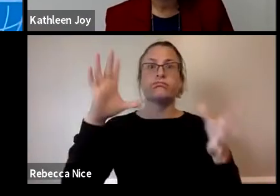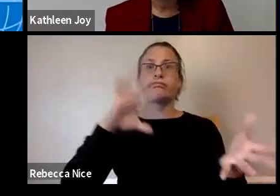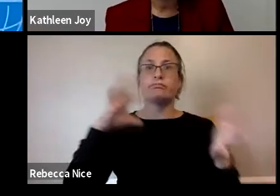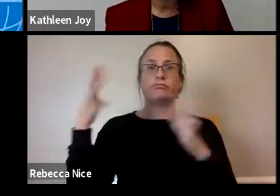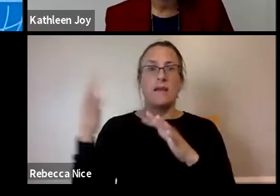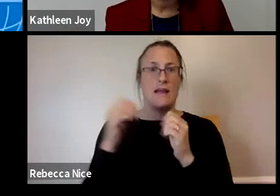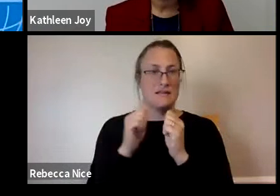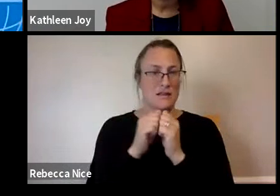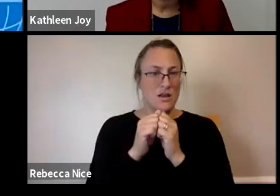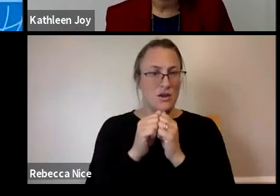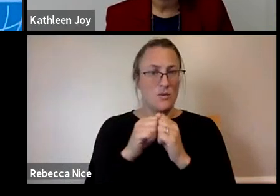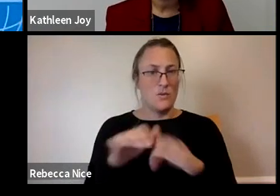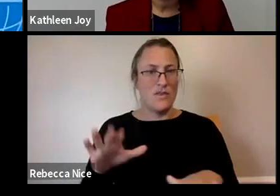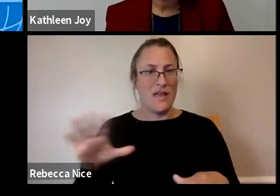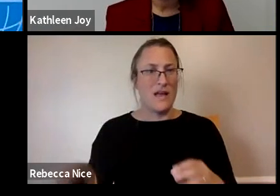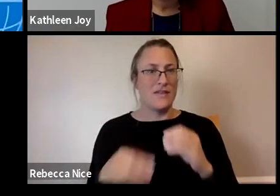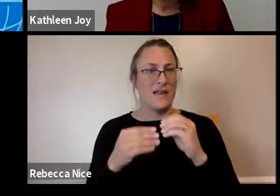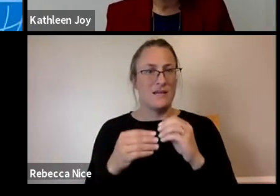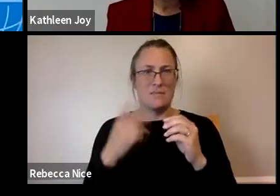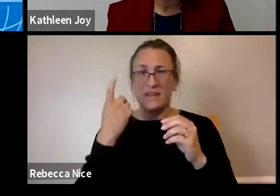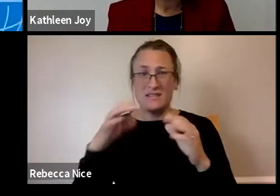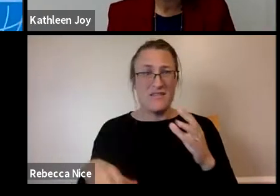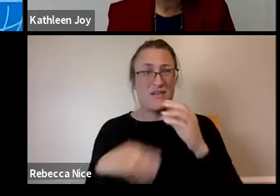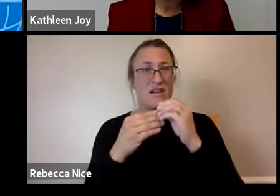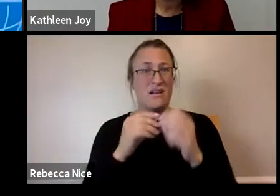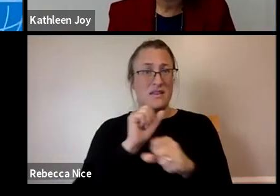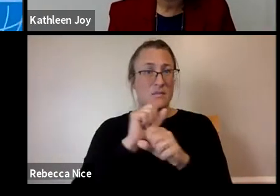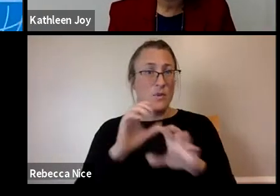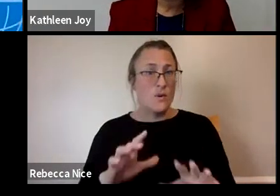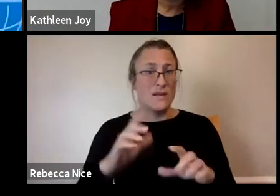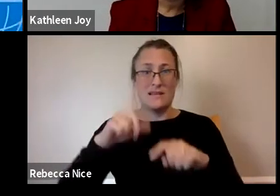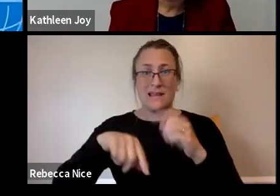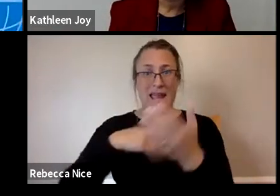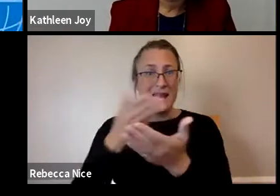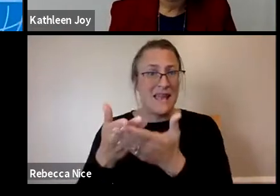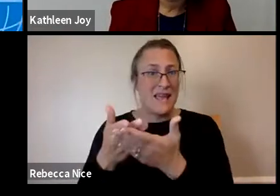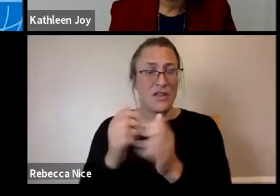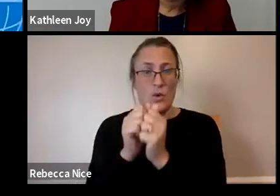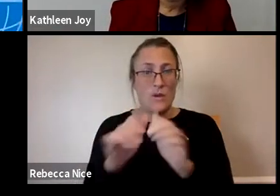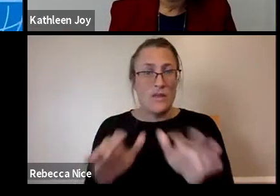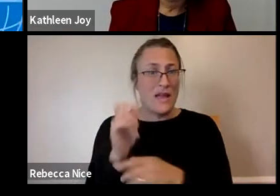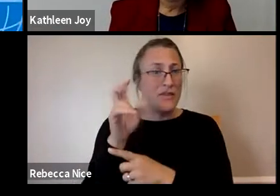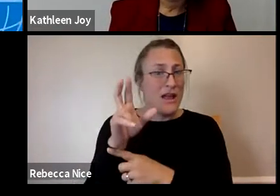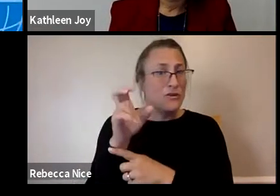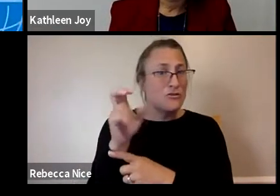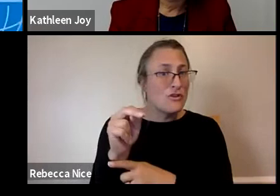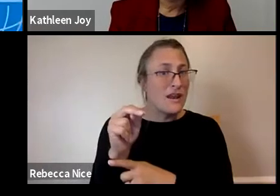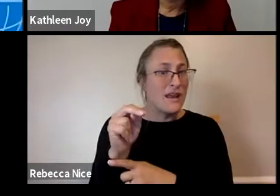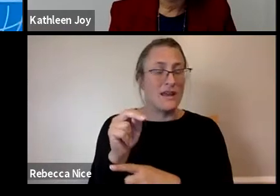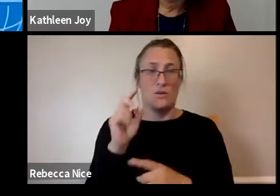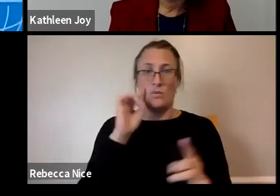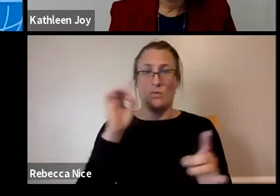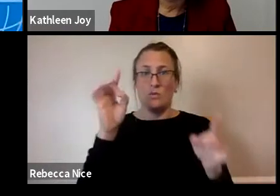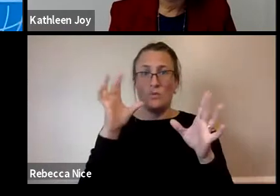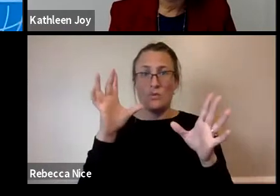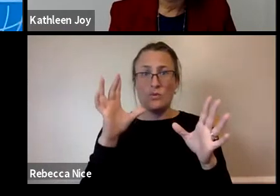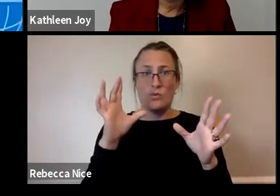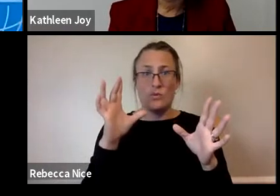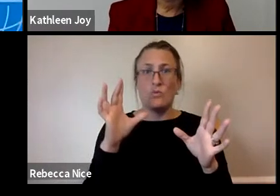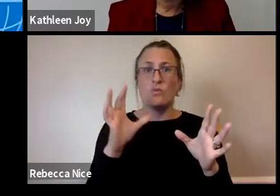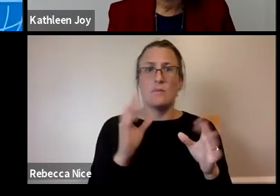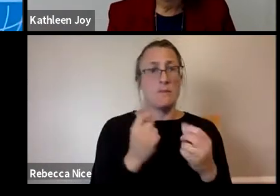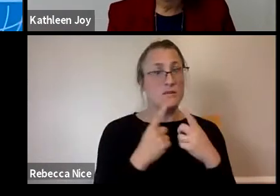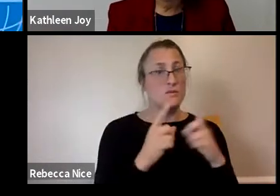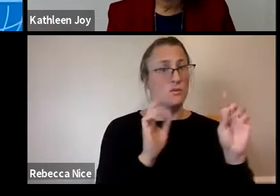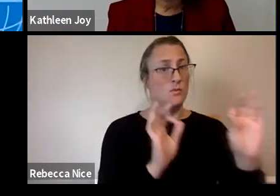employees and no way to get there. A traffic nightmare. The brand new LaGuardia